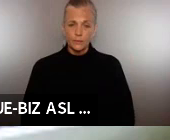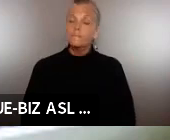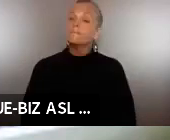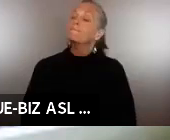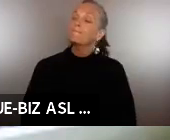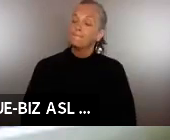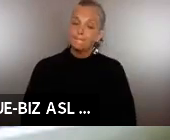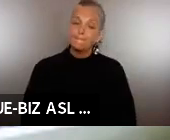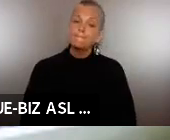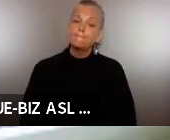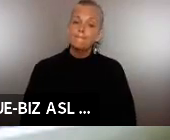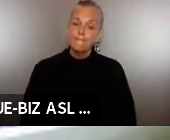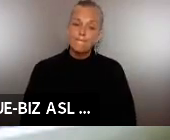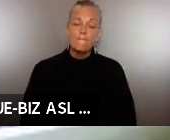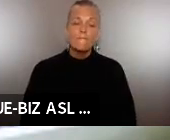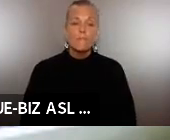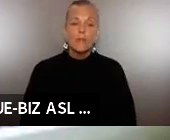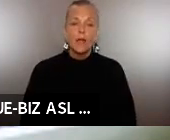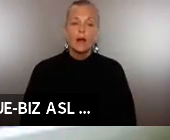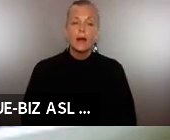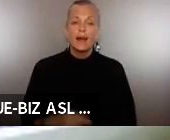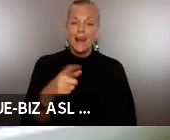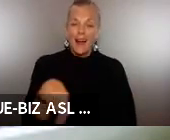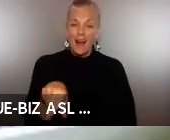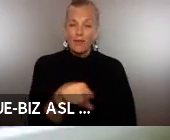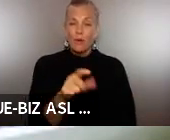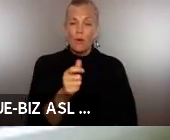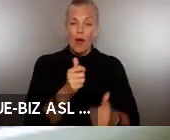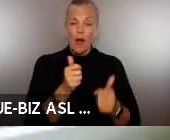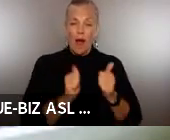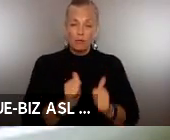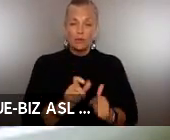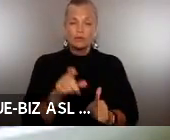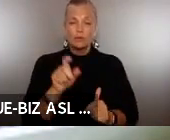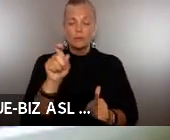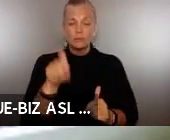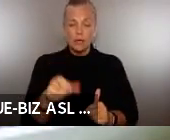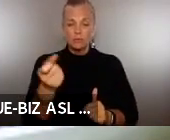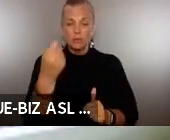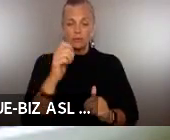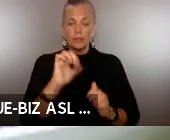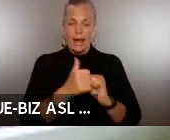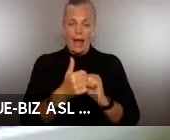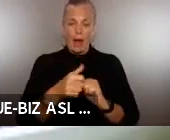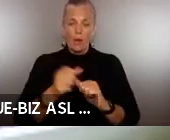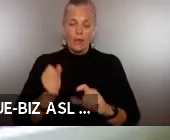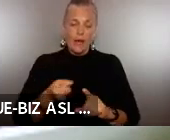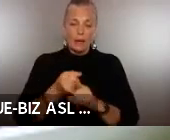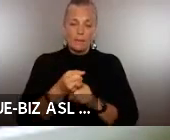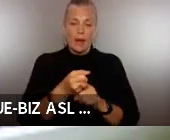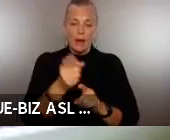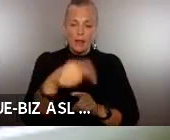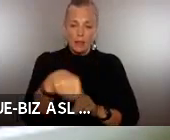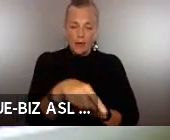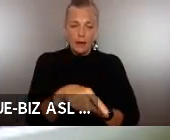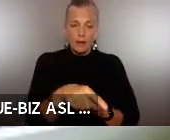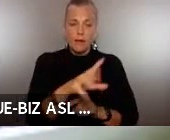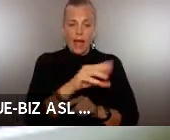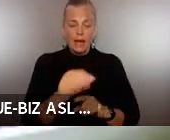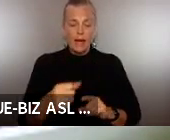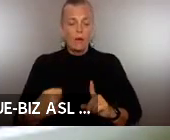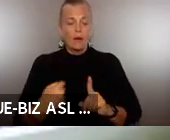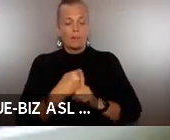And understanding how it impacts them and how it impacted those